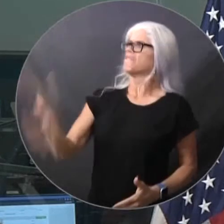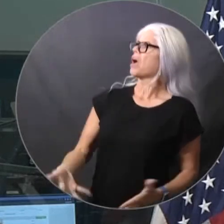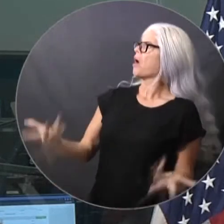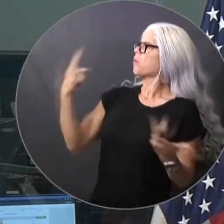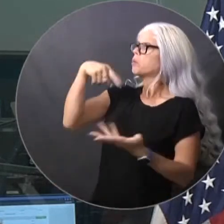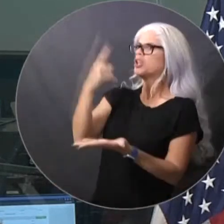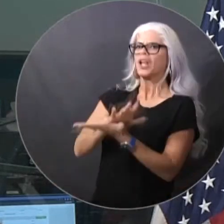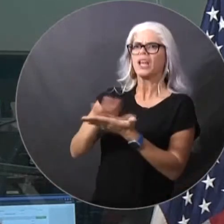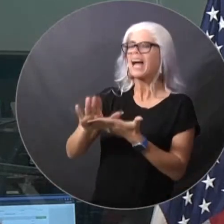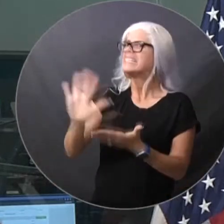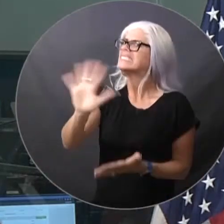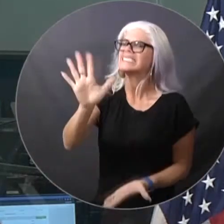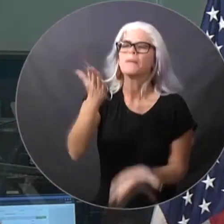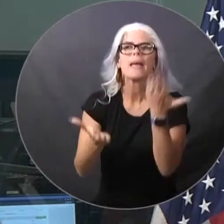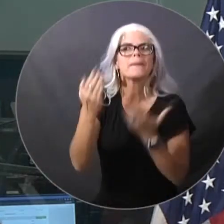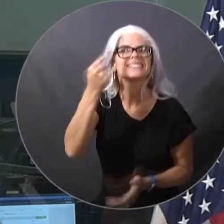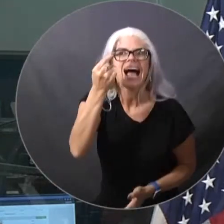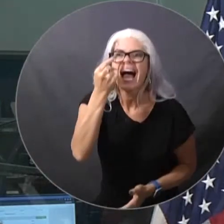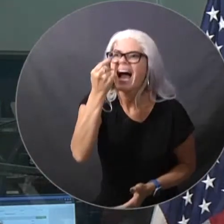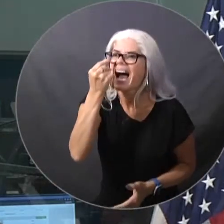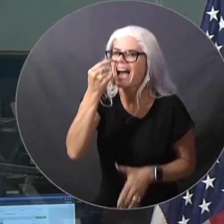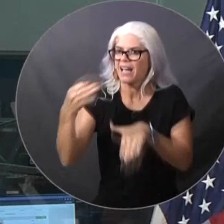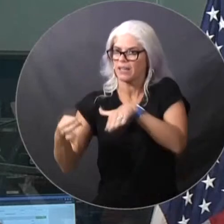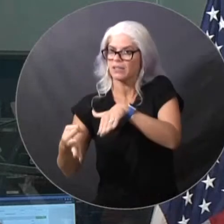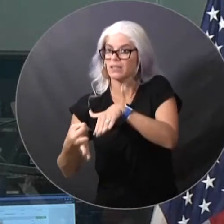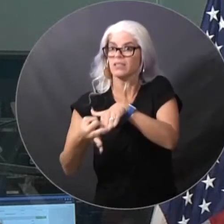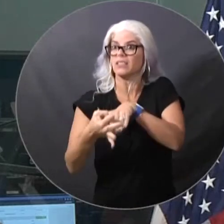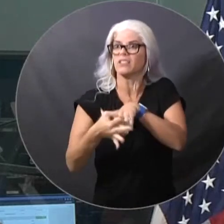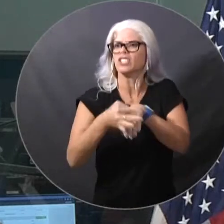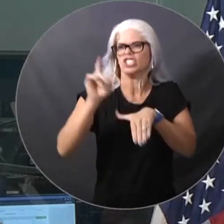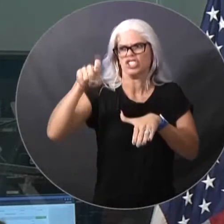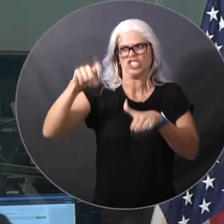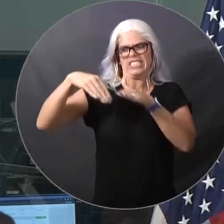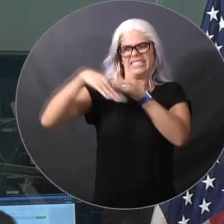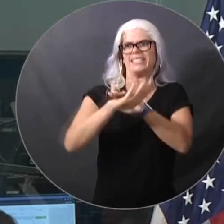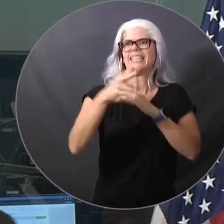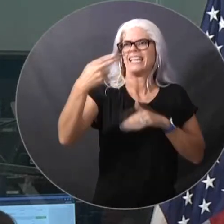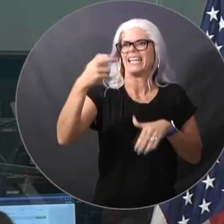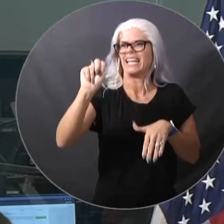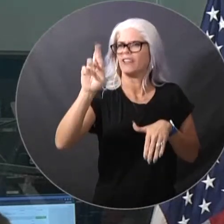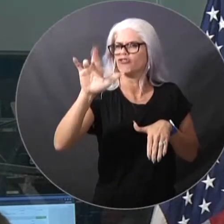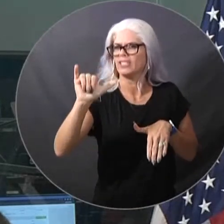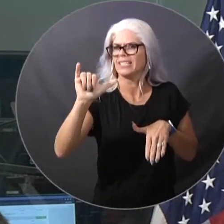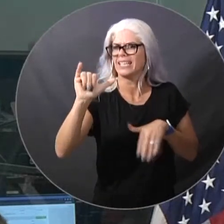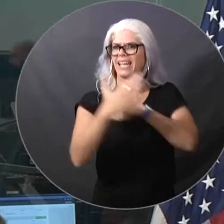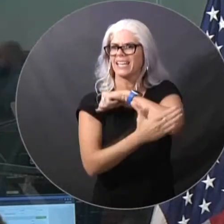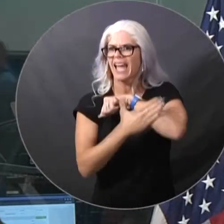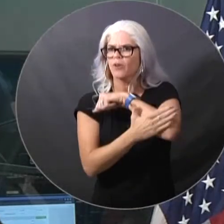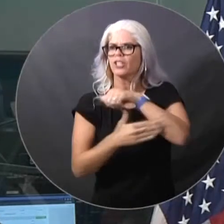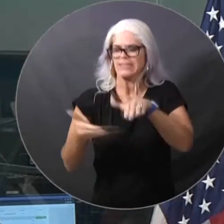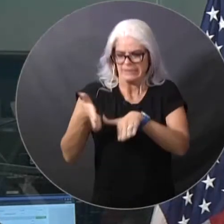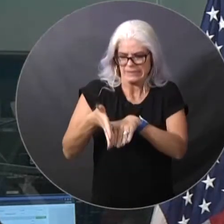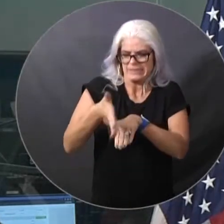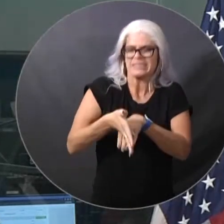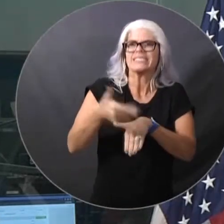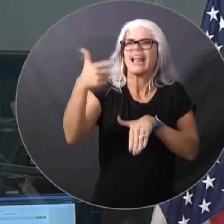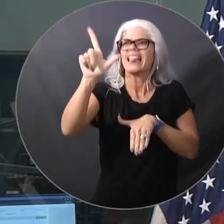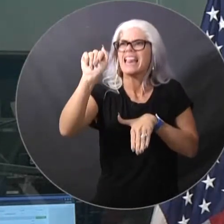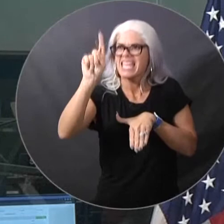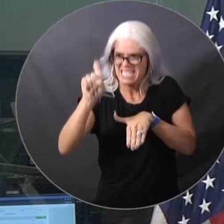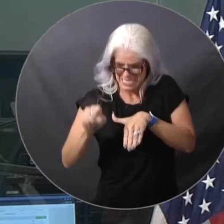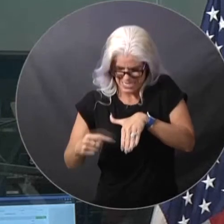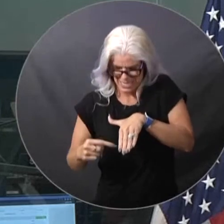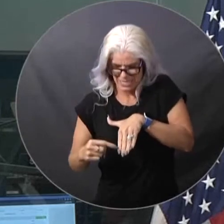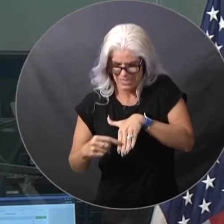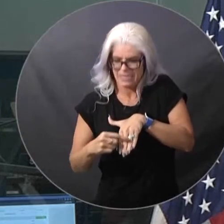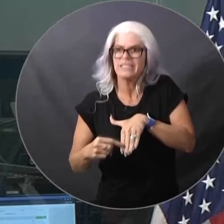areas such as Hendry County, Glades County, do not go outside if all of a sudden the wind stops. In